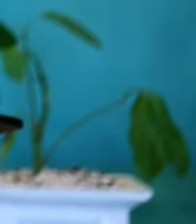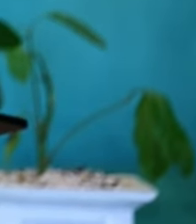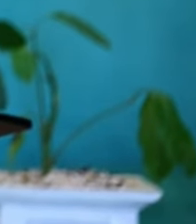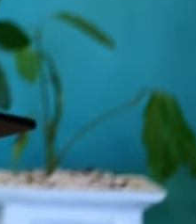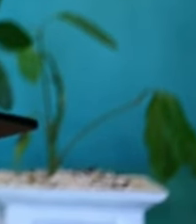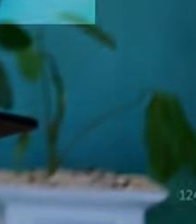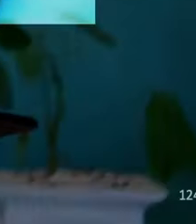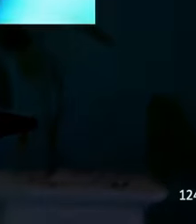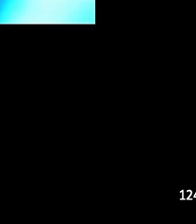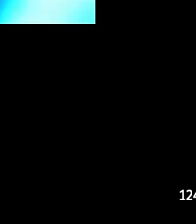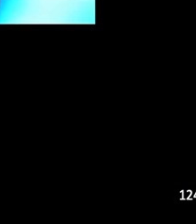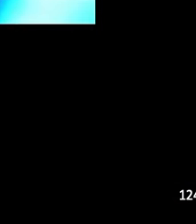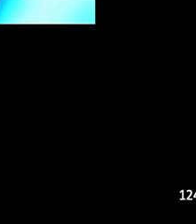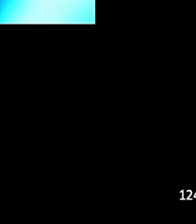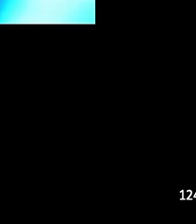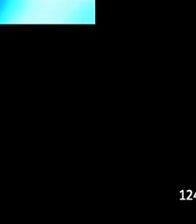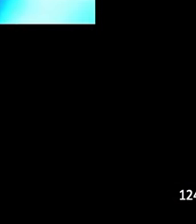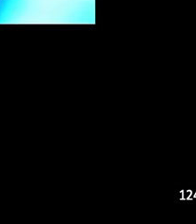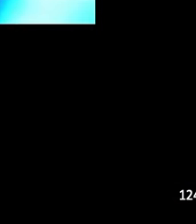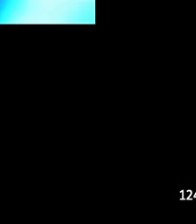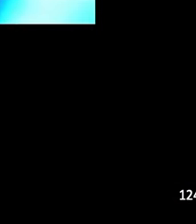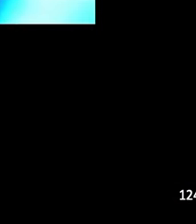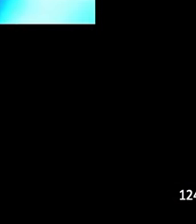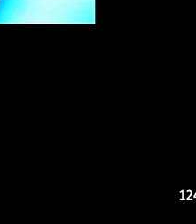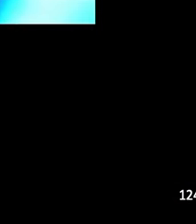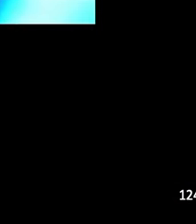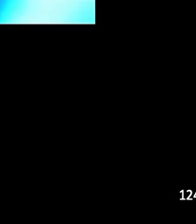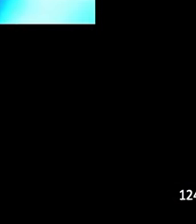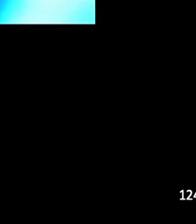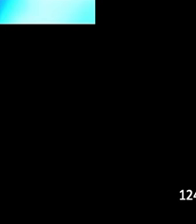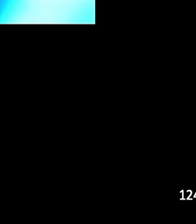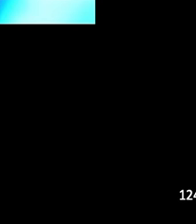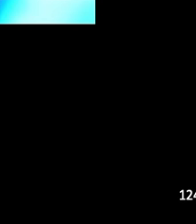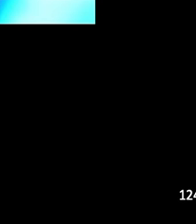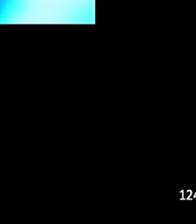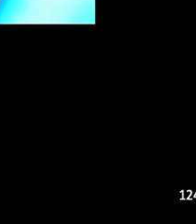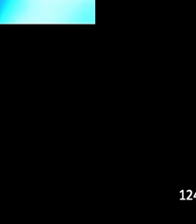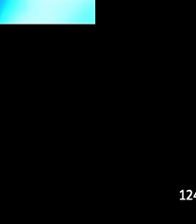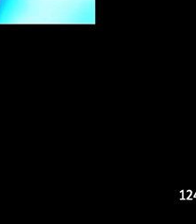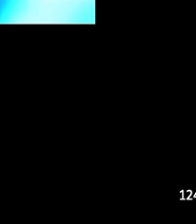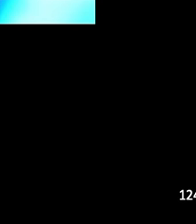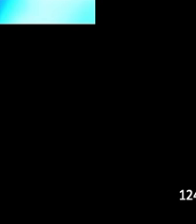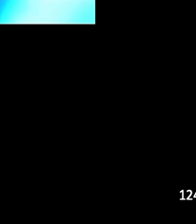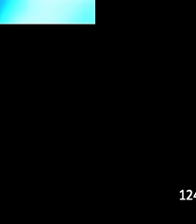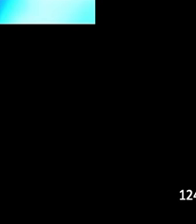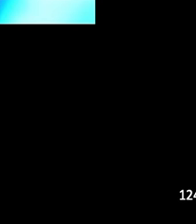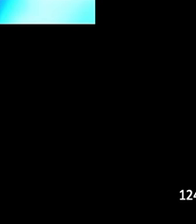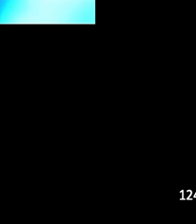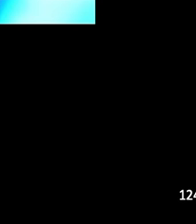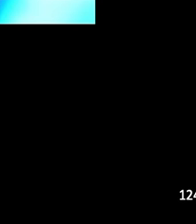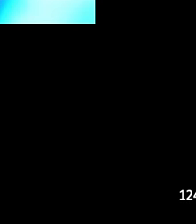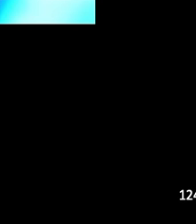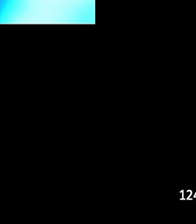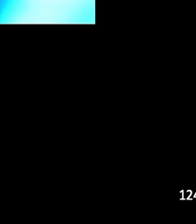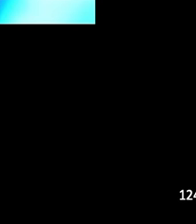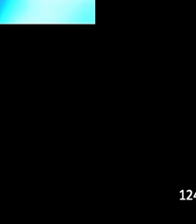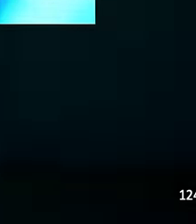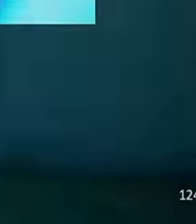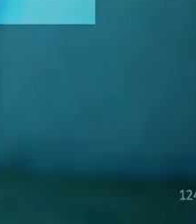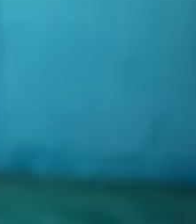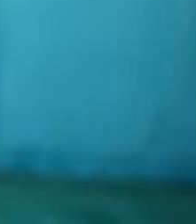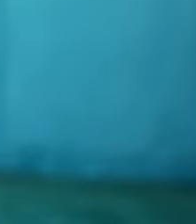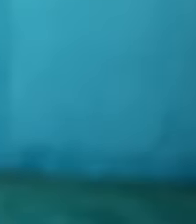Proverbs 2 verse 10. For wisdom will enter your heart, and knowledge will be pleasant to your soul. What to